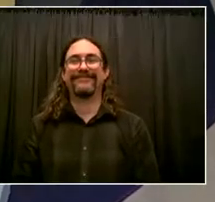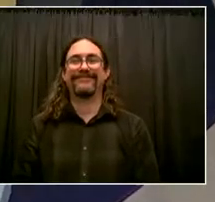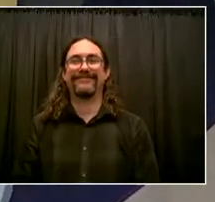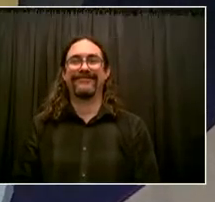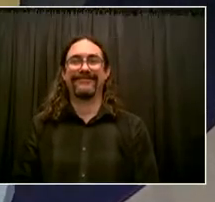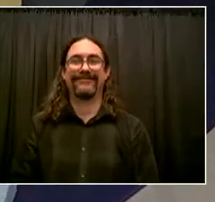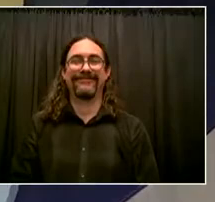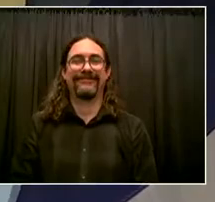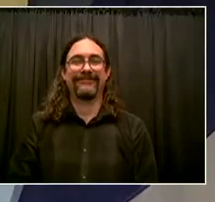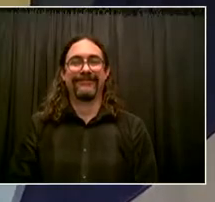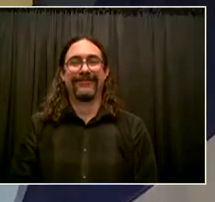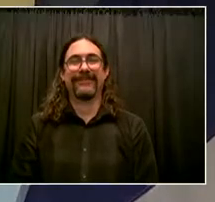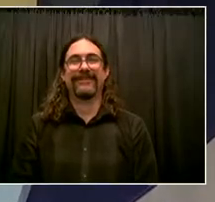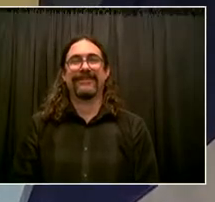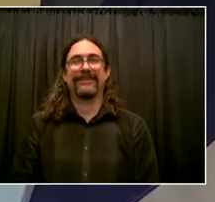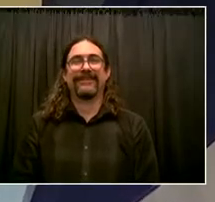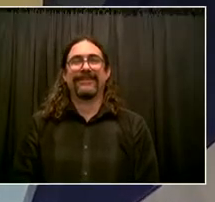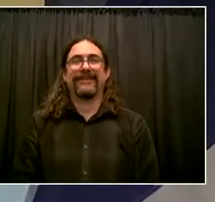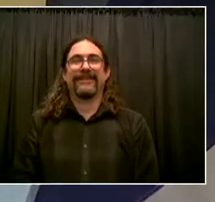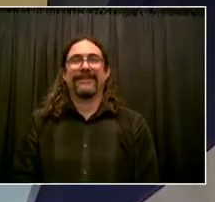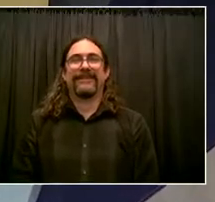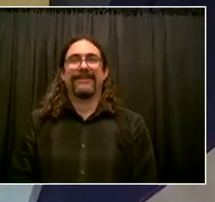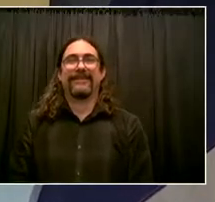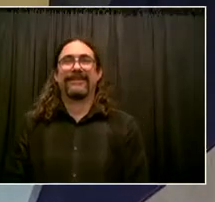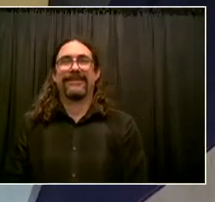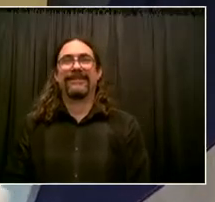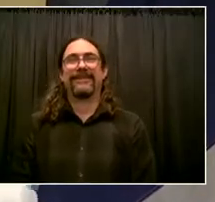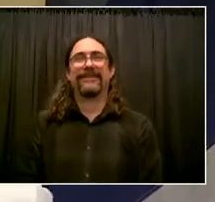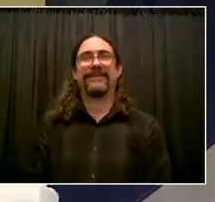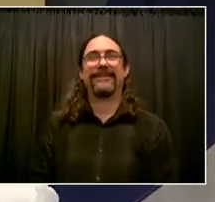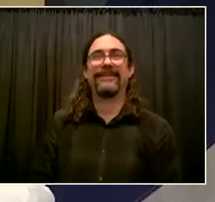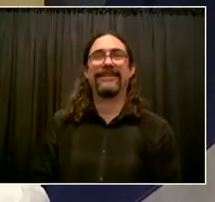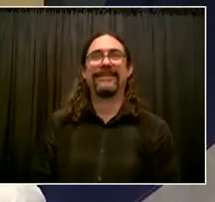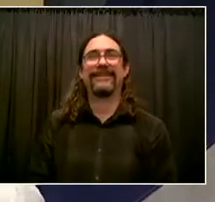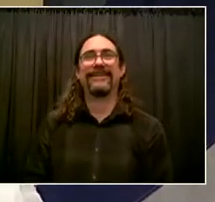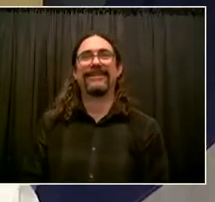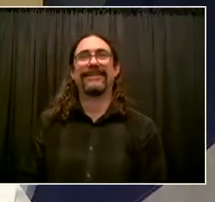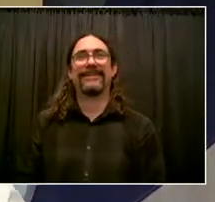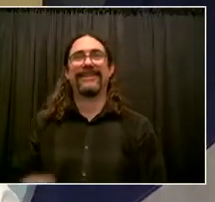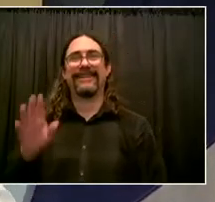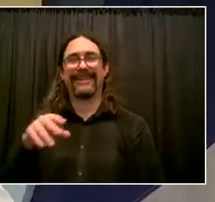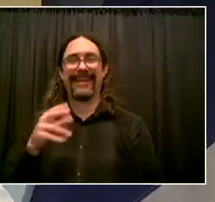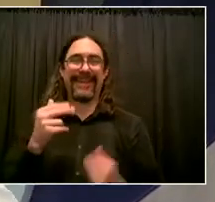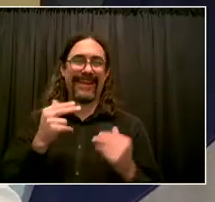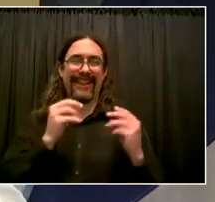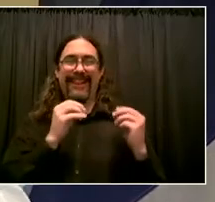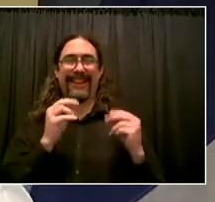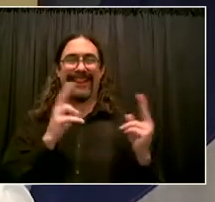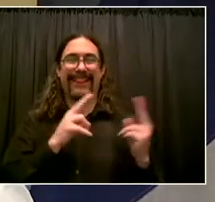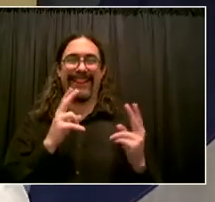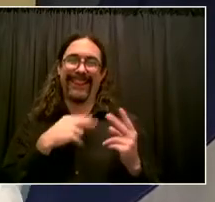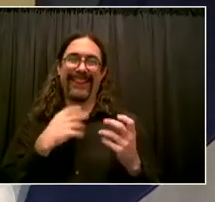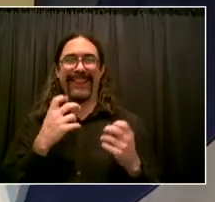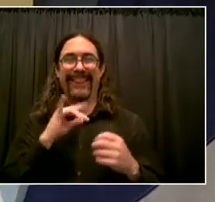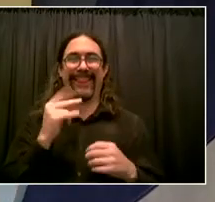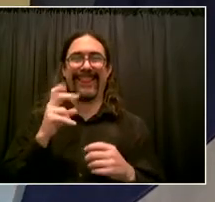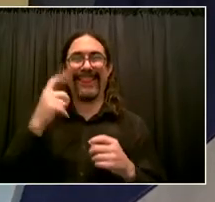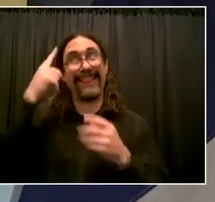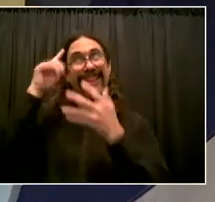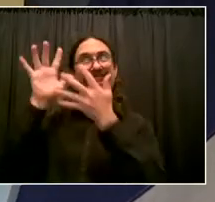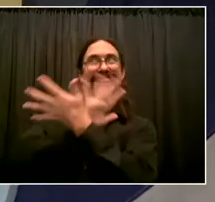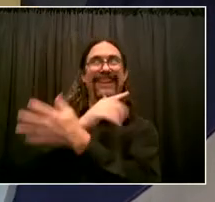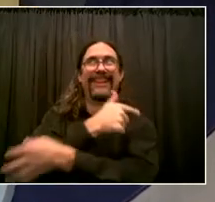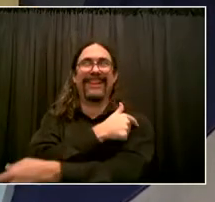We always try and come up with something unscripted here. Well, this does give me a chance to say that everyone